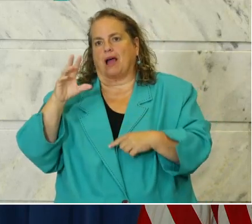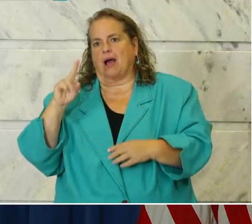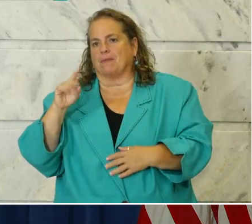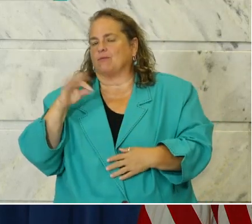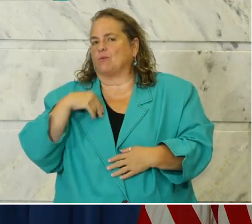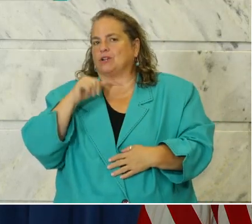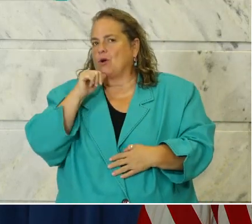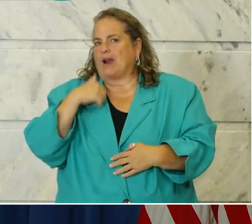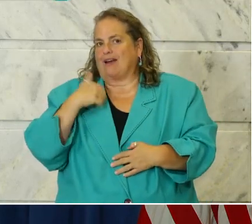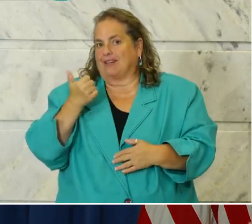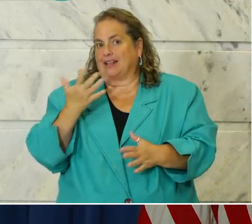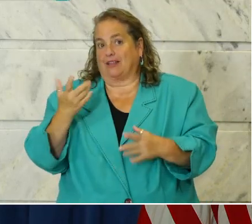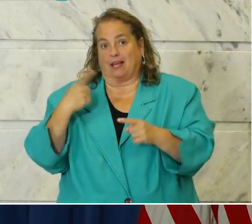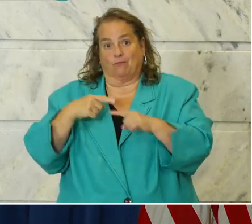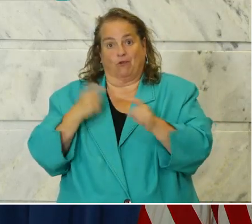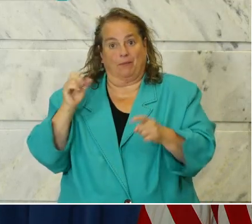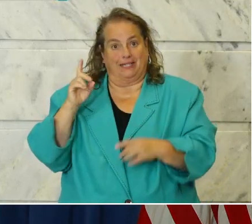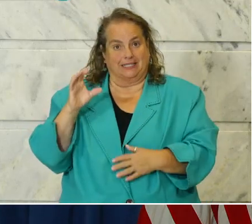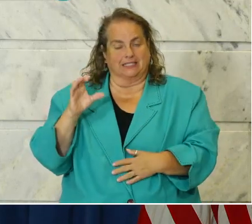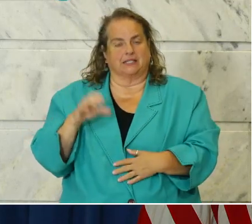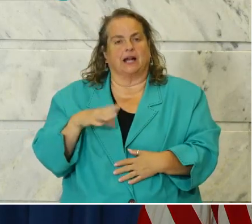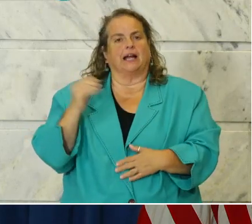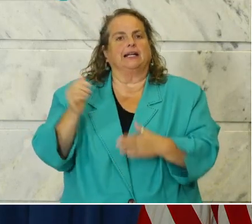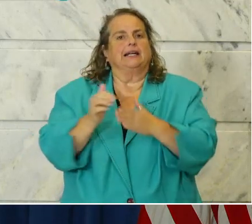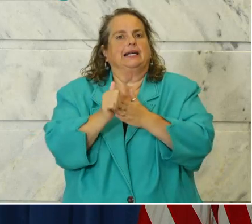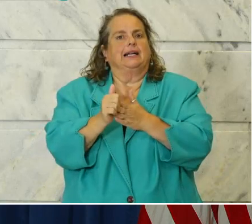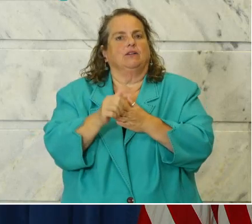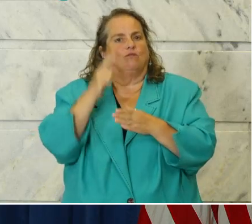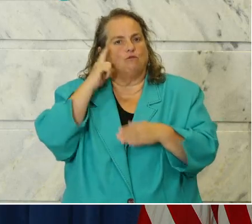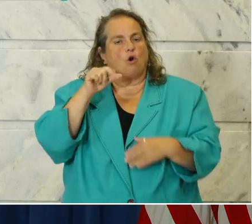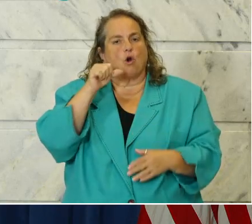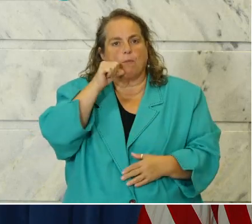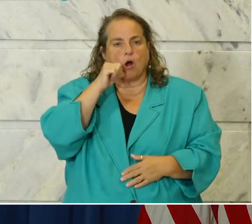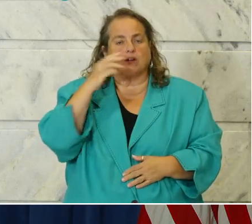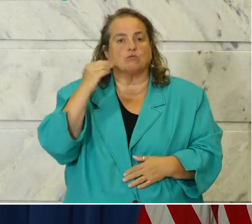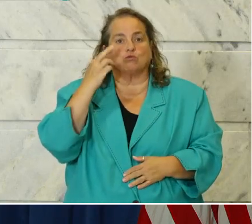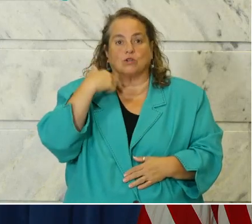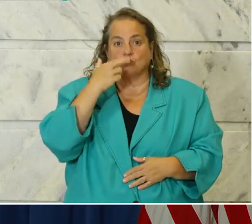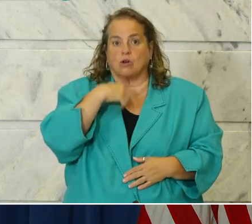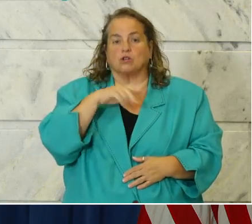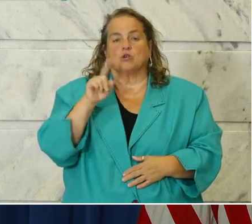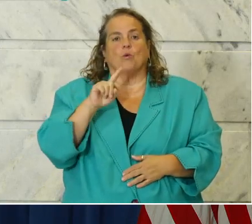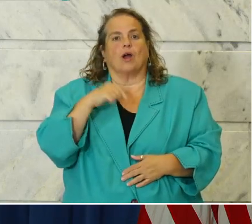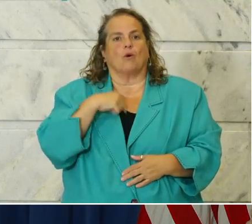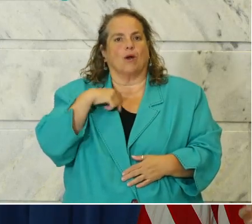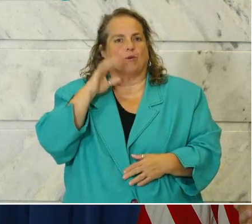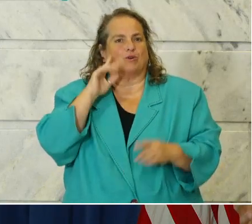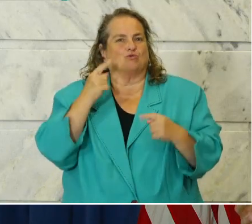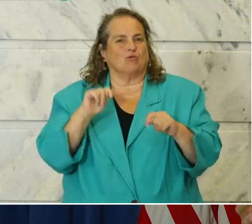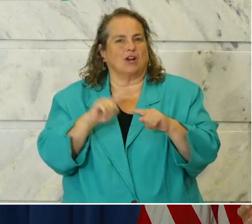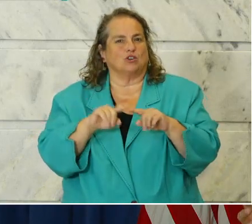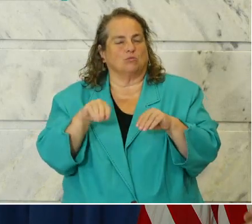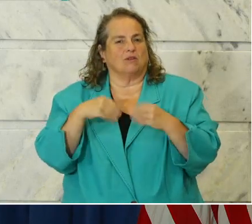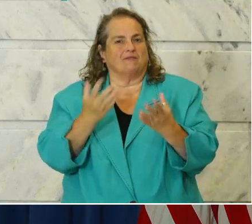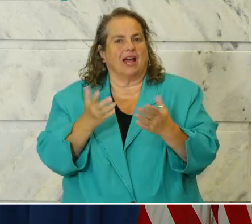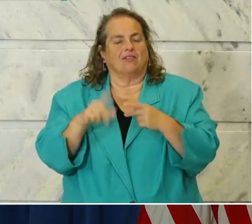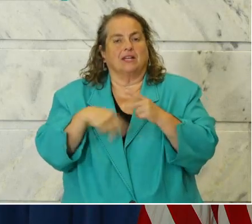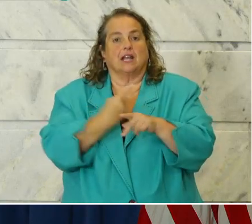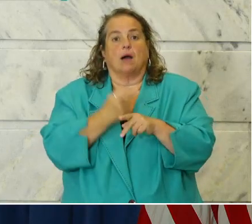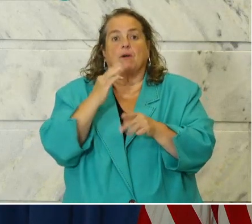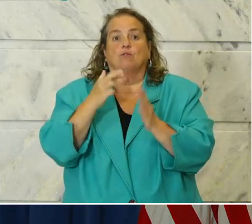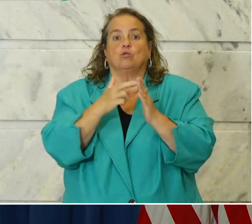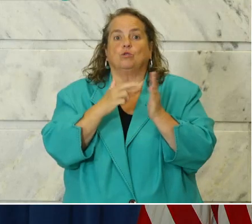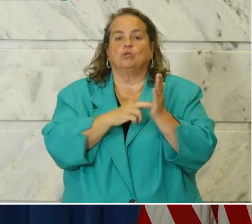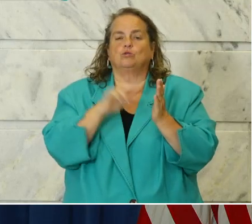of DC. Talk about the new guidelines for bars and restaurants, where we're going to attempt to provide the types of rules where